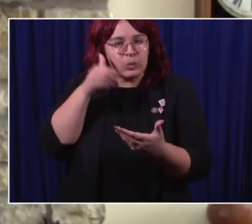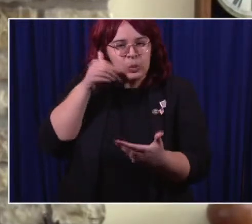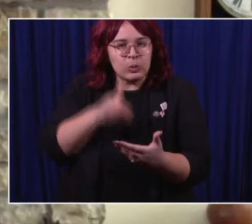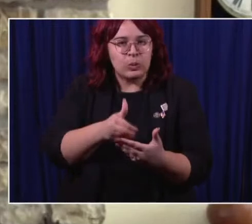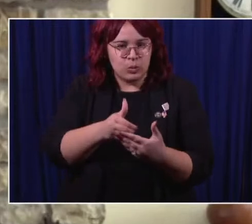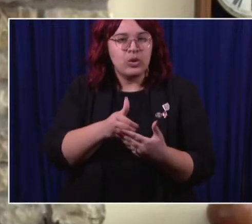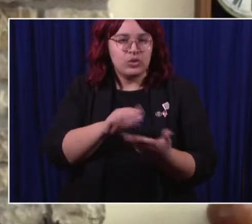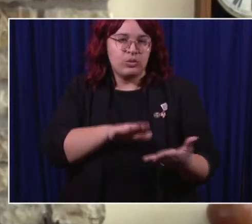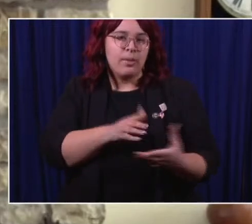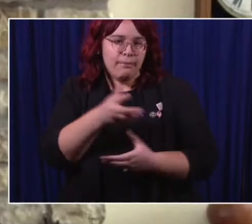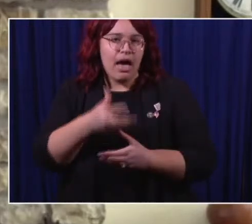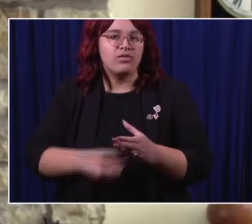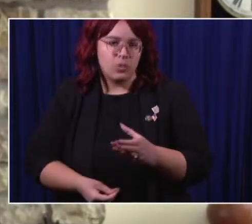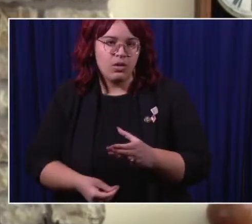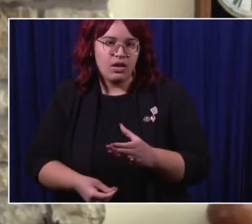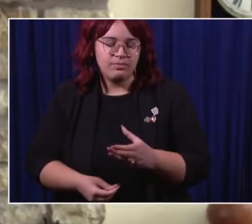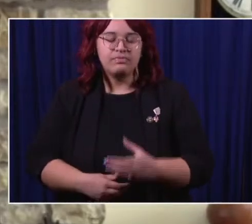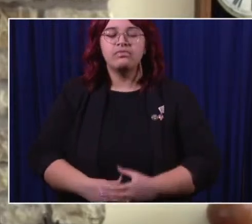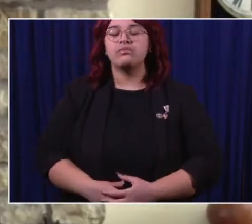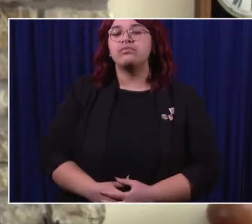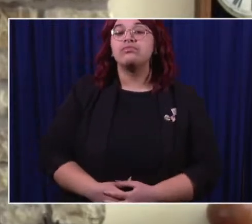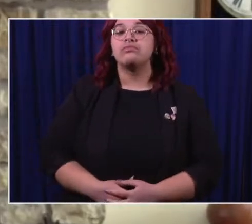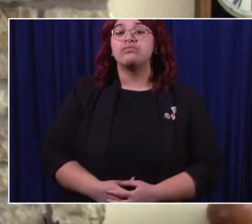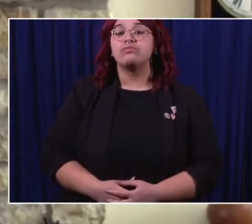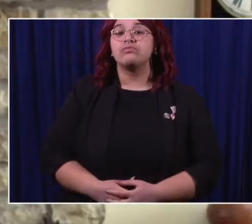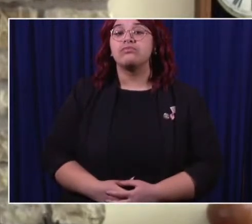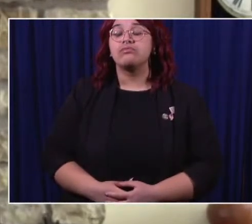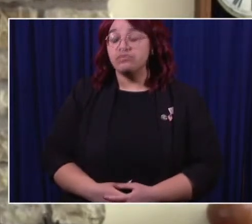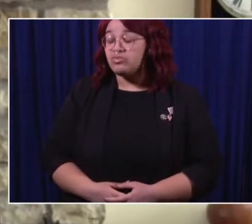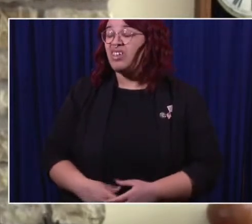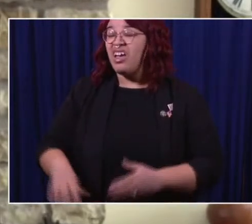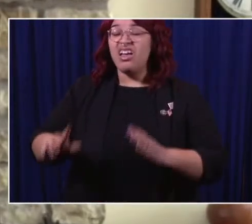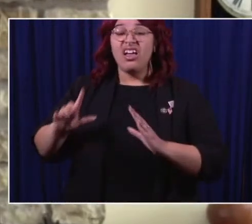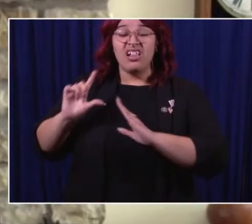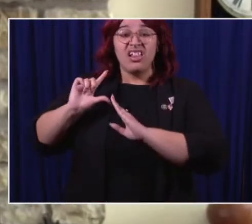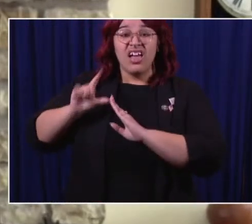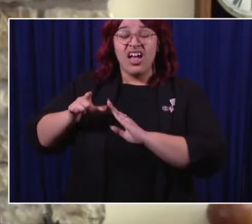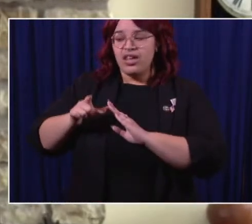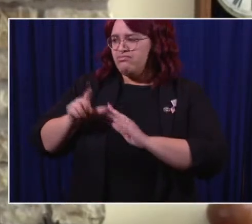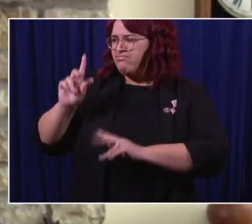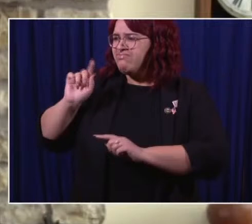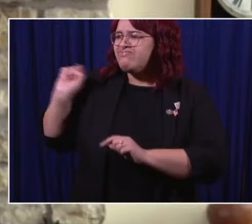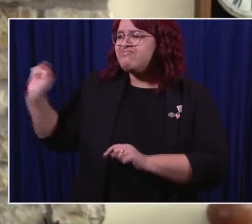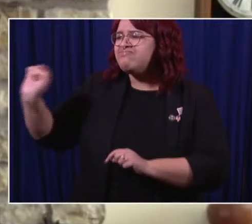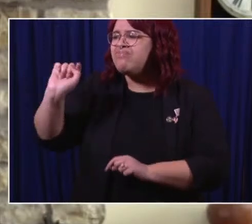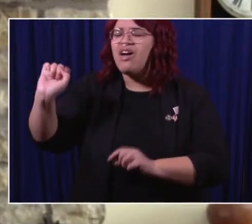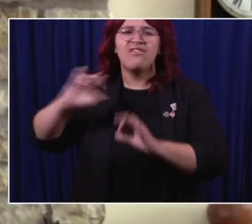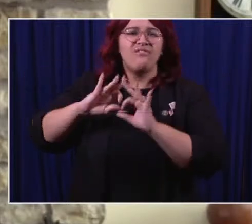family members who told us that their loved ones were suffering in the nursing home,